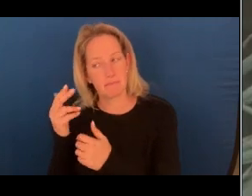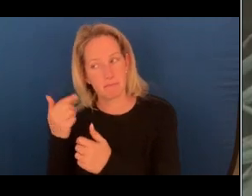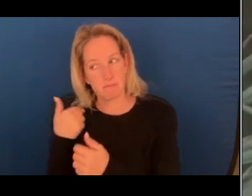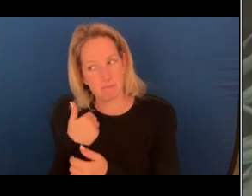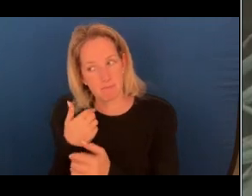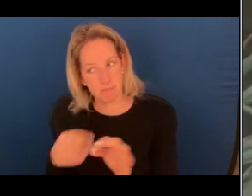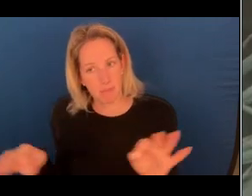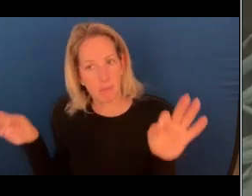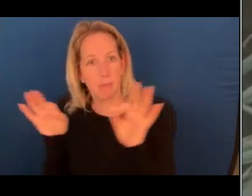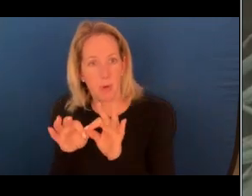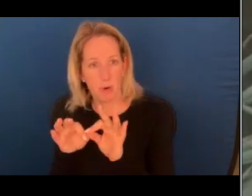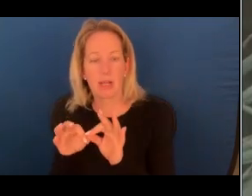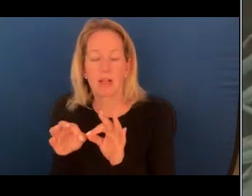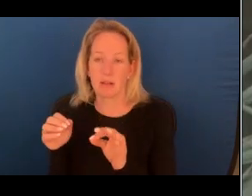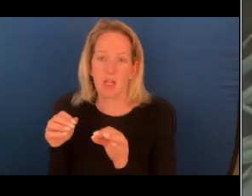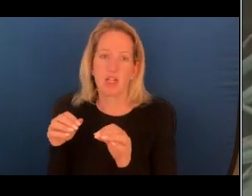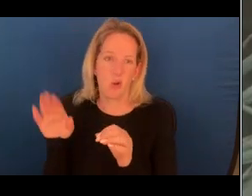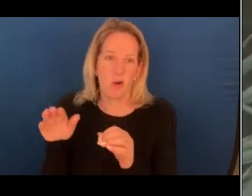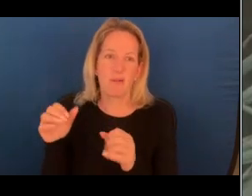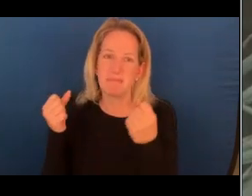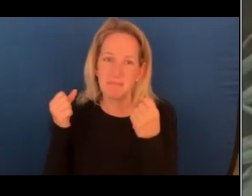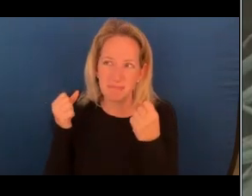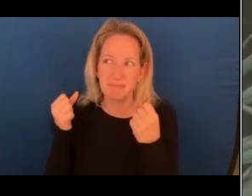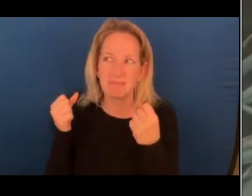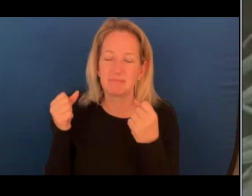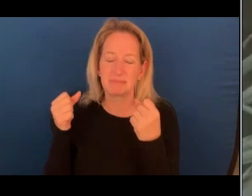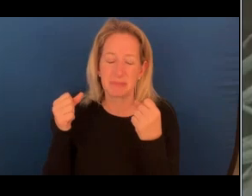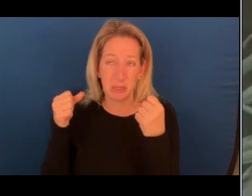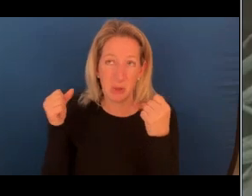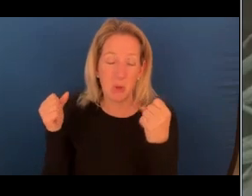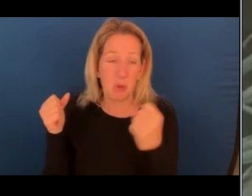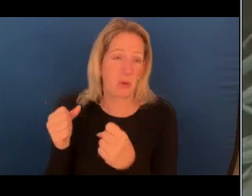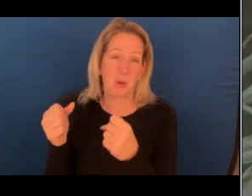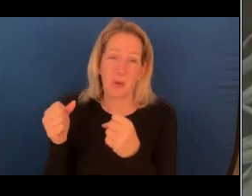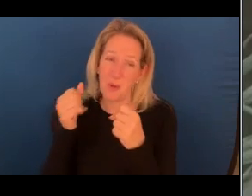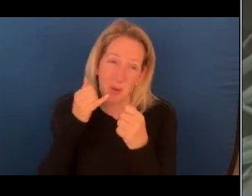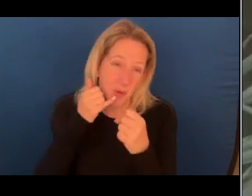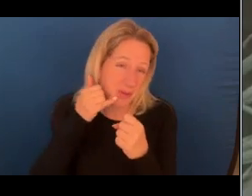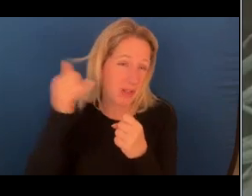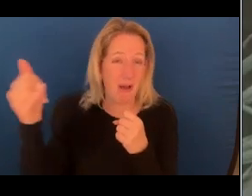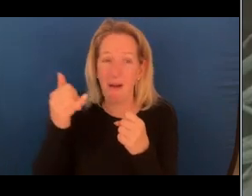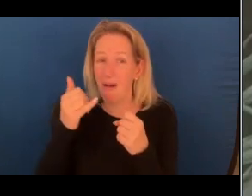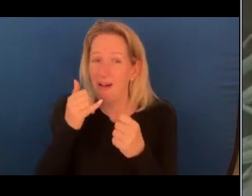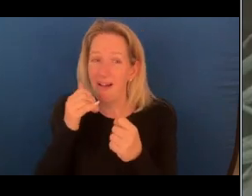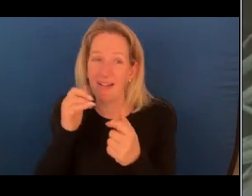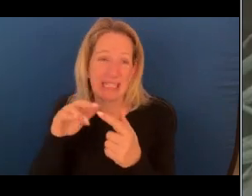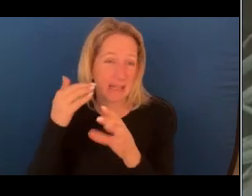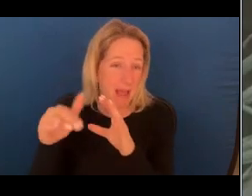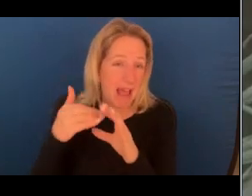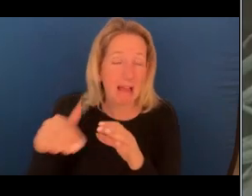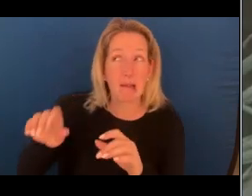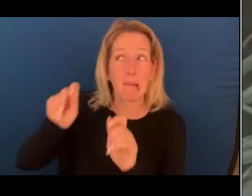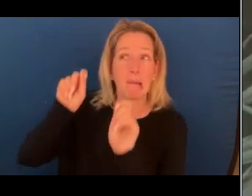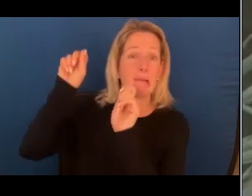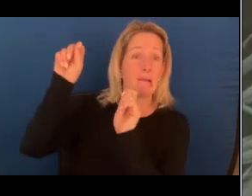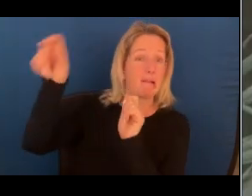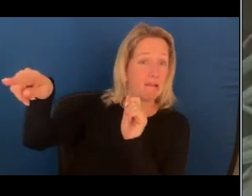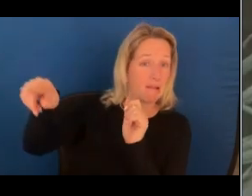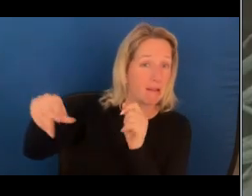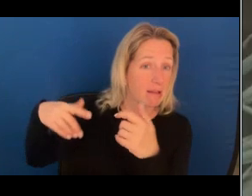you know, it was cold emails, it was cold calls, it was actually really difficult. But once you got their attention and you explained the project and showed, I